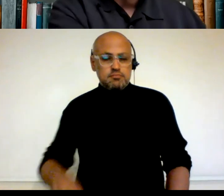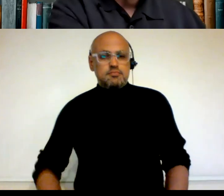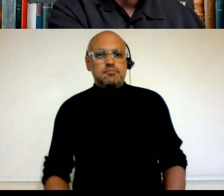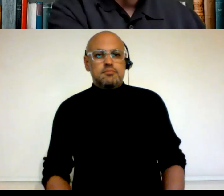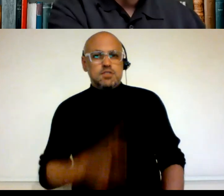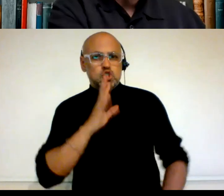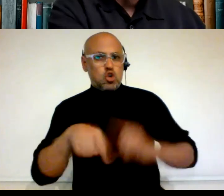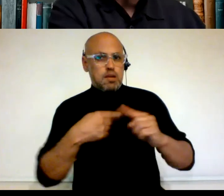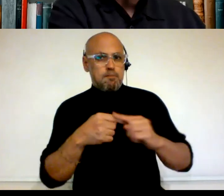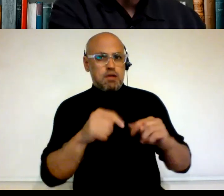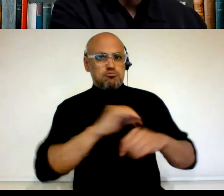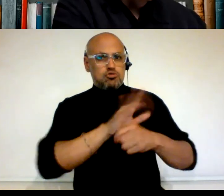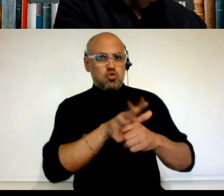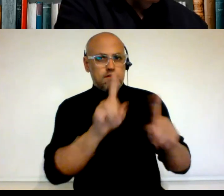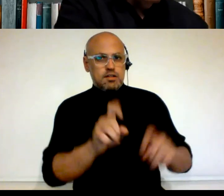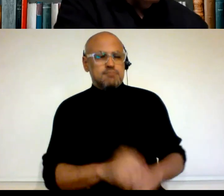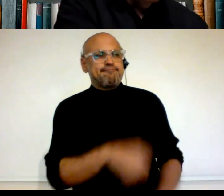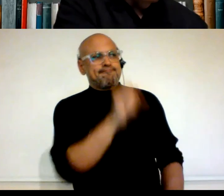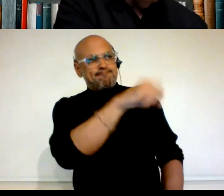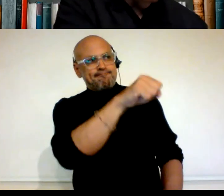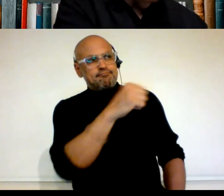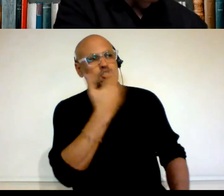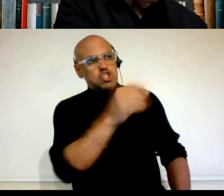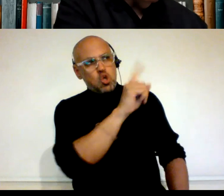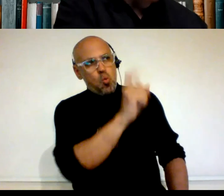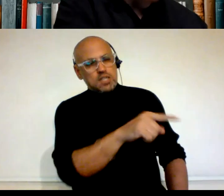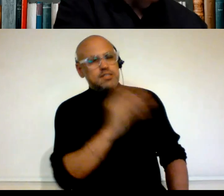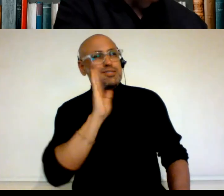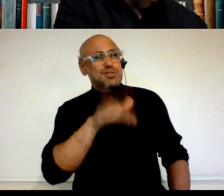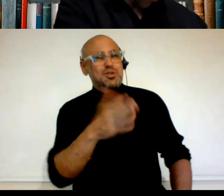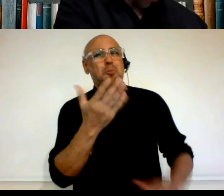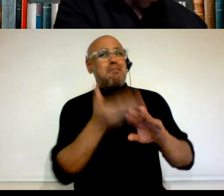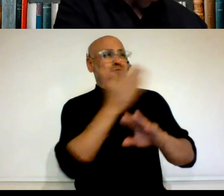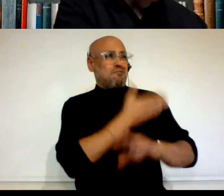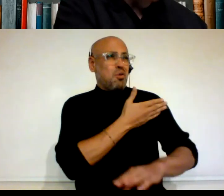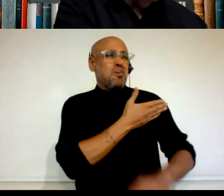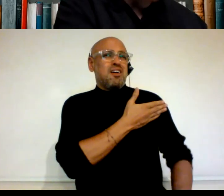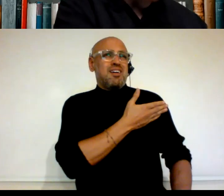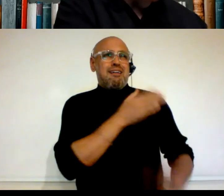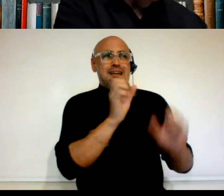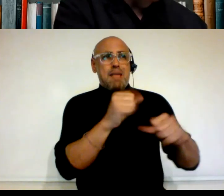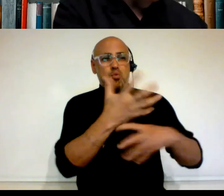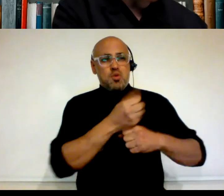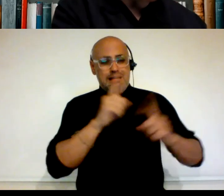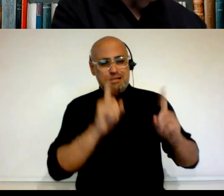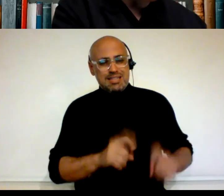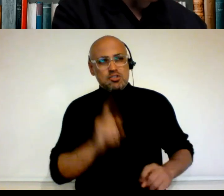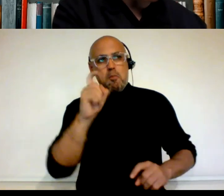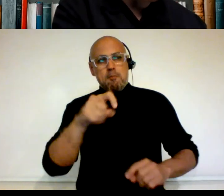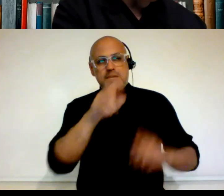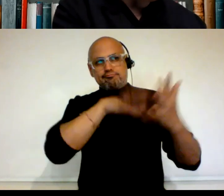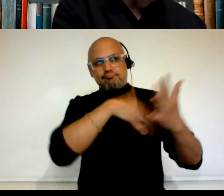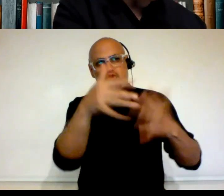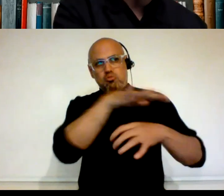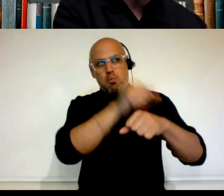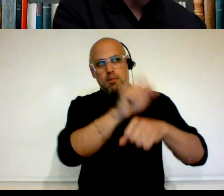testing. Absolutely, and that's a great question, Gabriela. As you know, before you are able to get a test, you have to schedule an